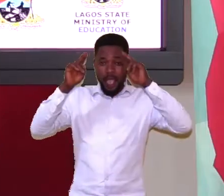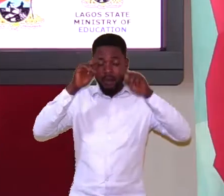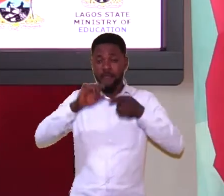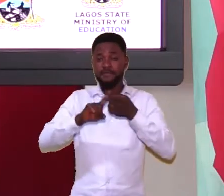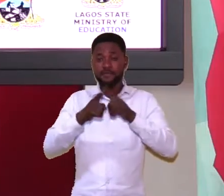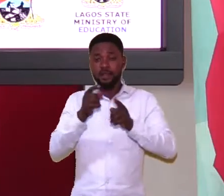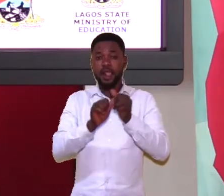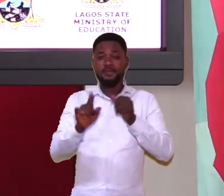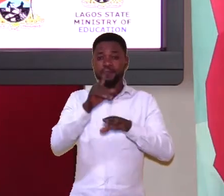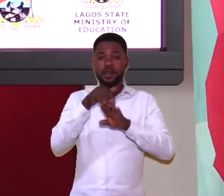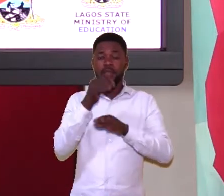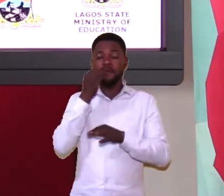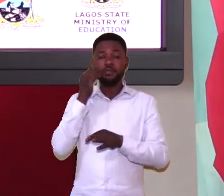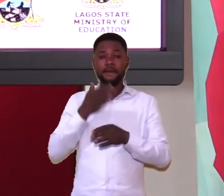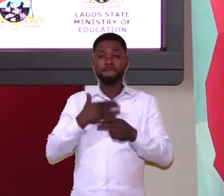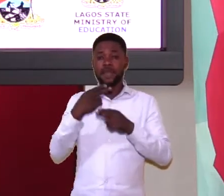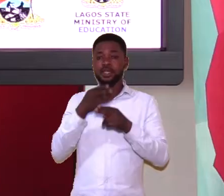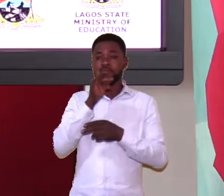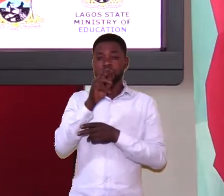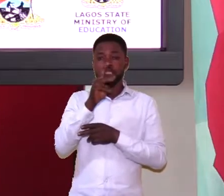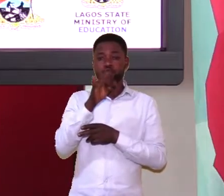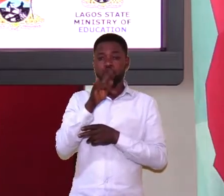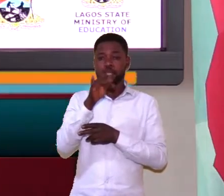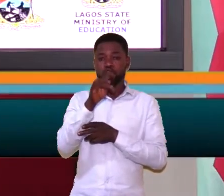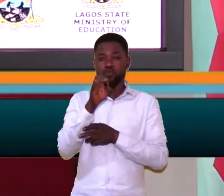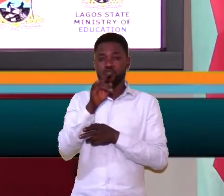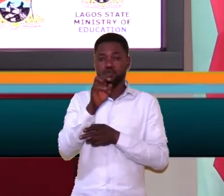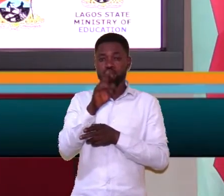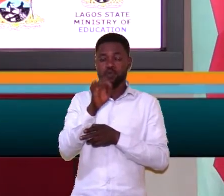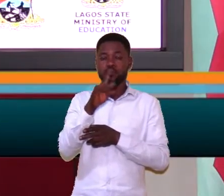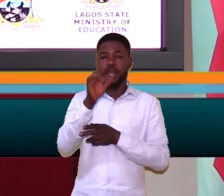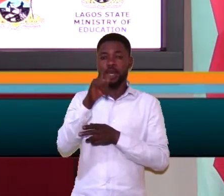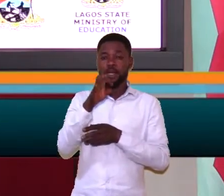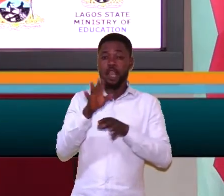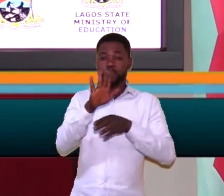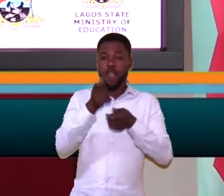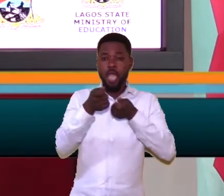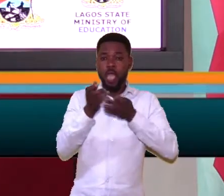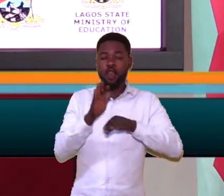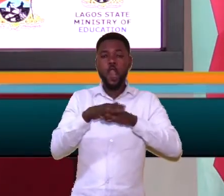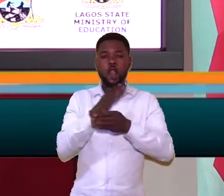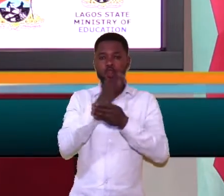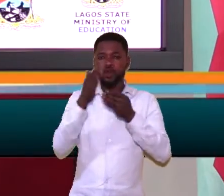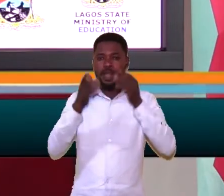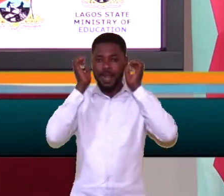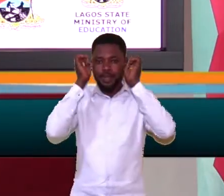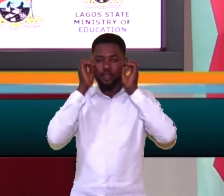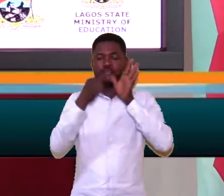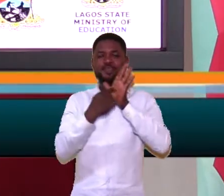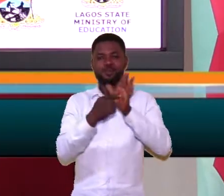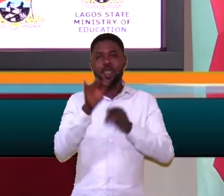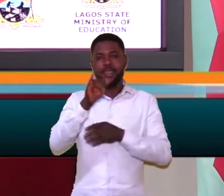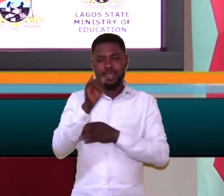Hello friends, hello everyone at home. My name is Wumi Tolualalade, your anchor on the Total Education